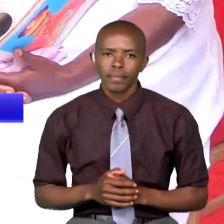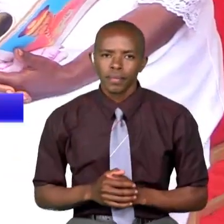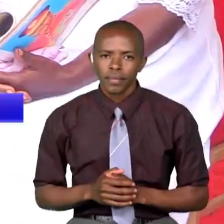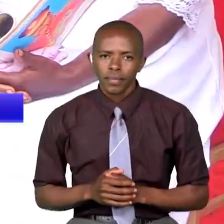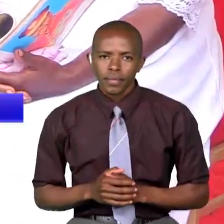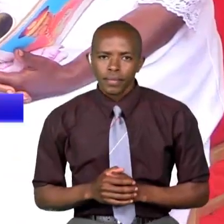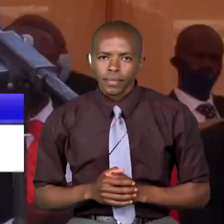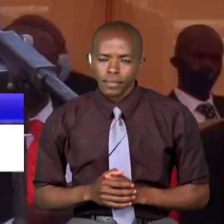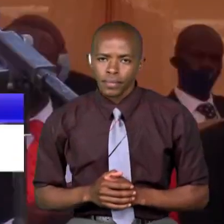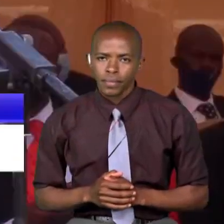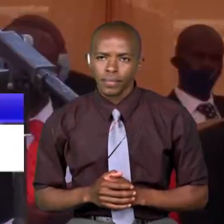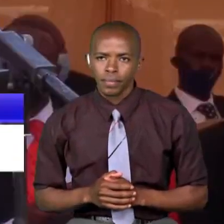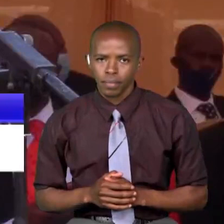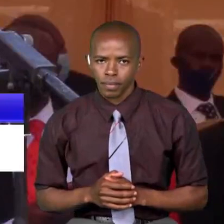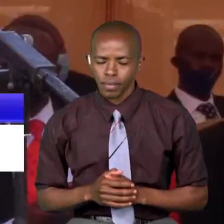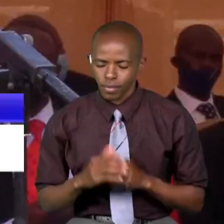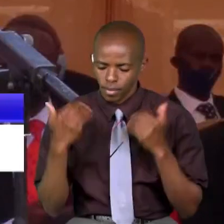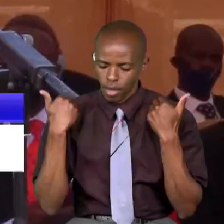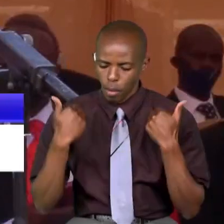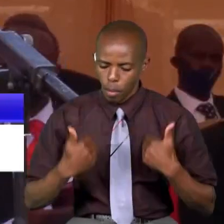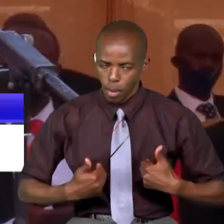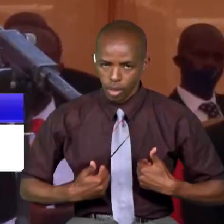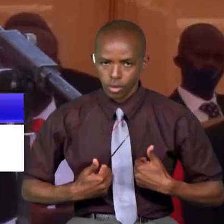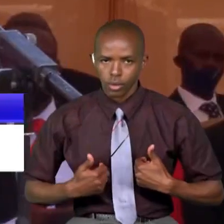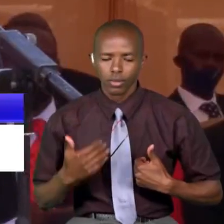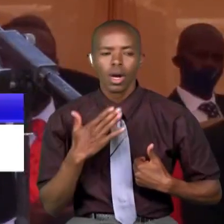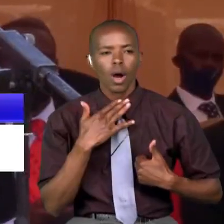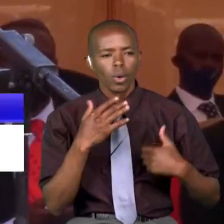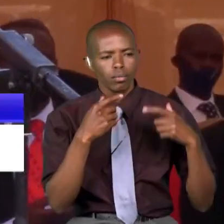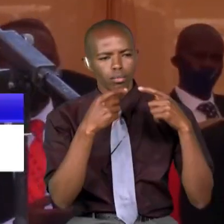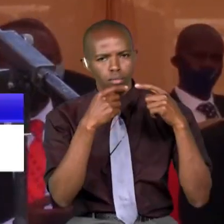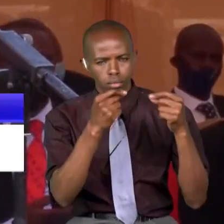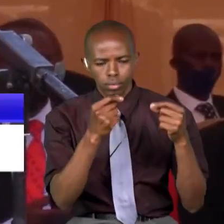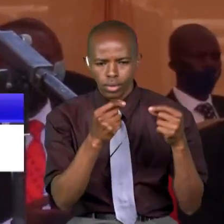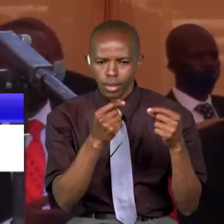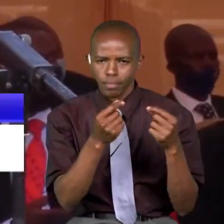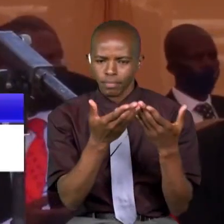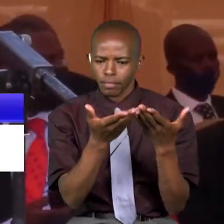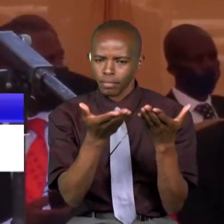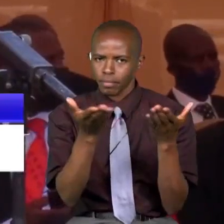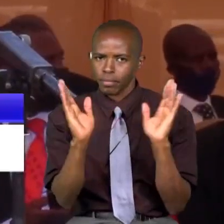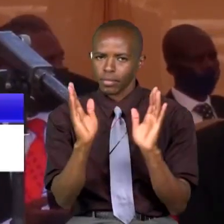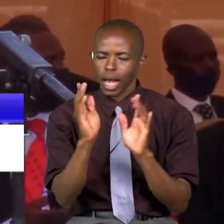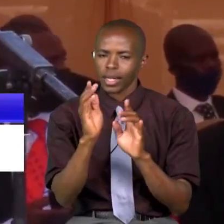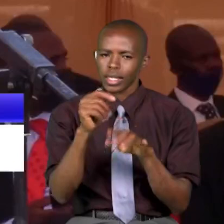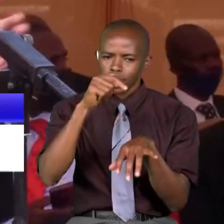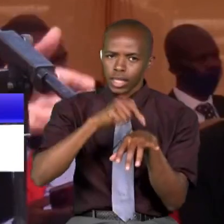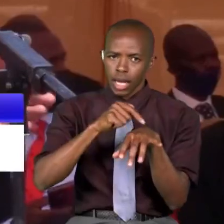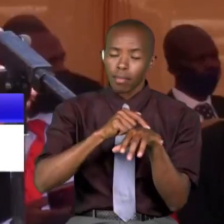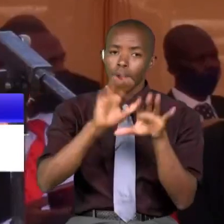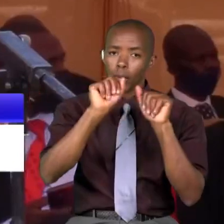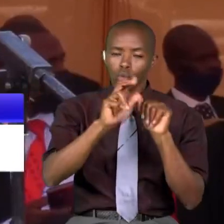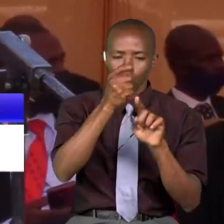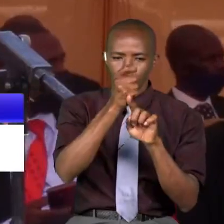tenure. Na mimi nataka niseme mbele ya Kenya ili muhula wa rais wa Jamhuri ya Kenya